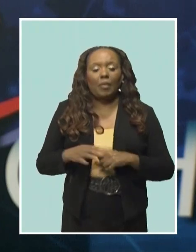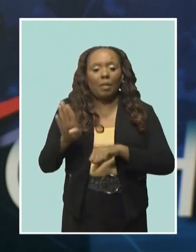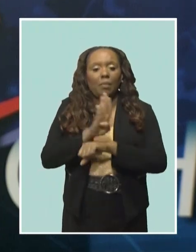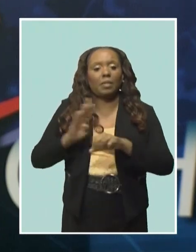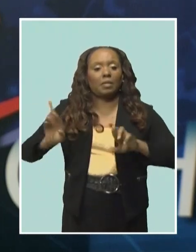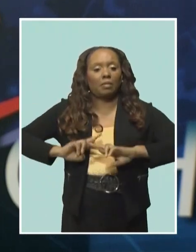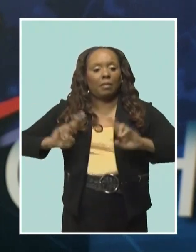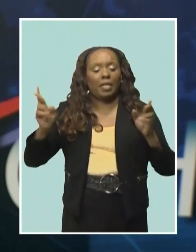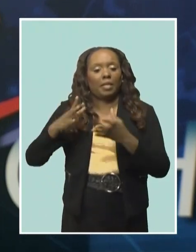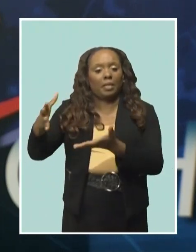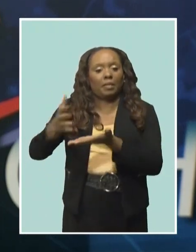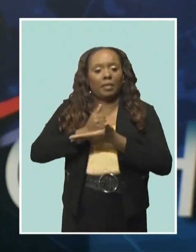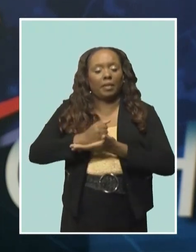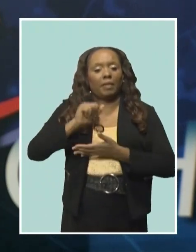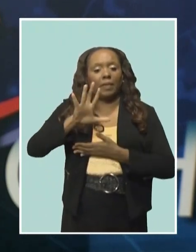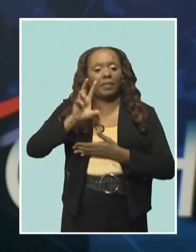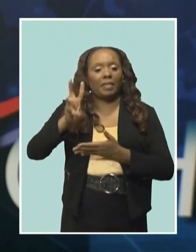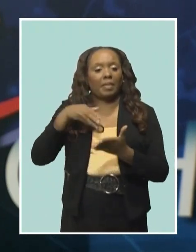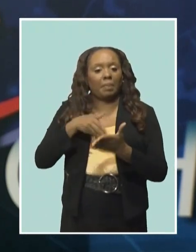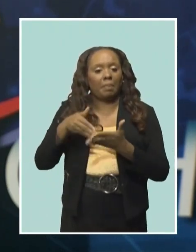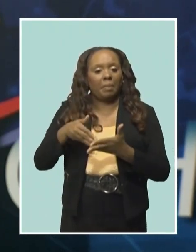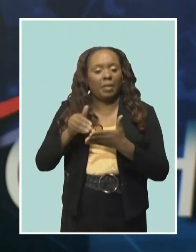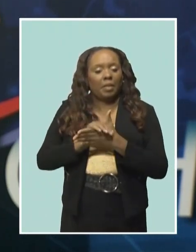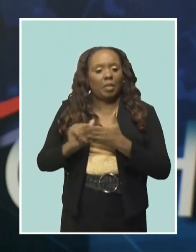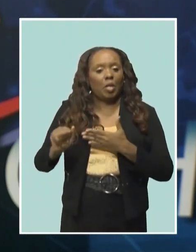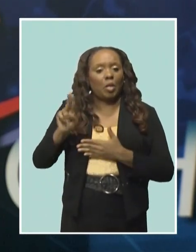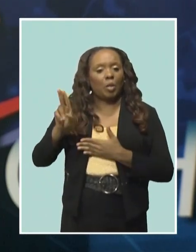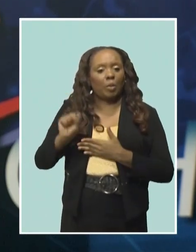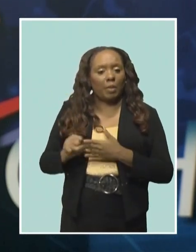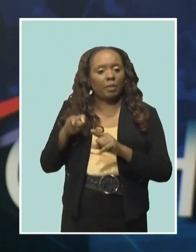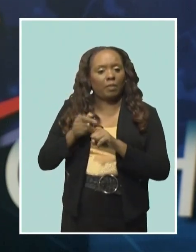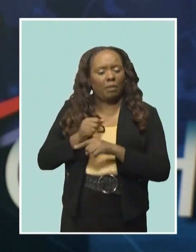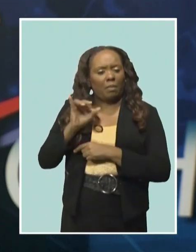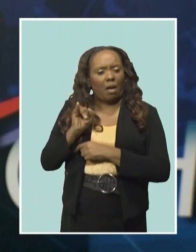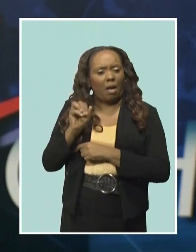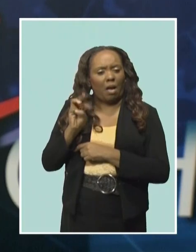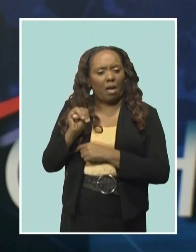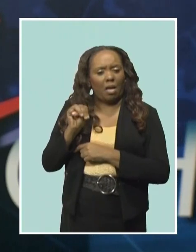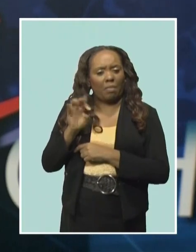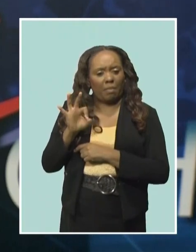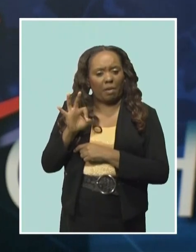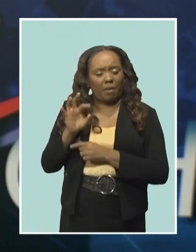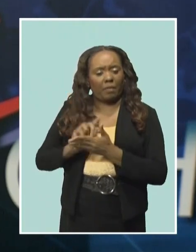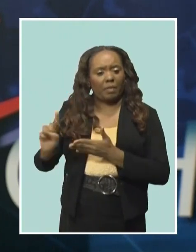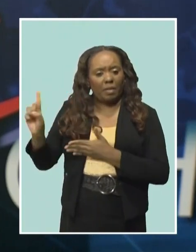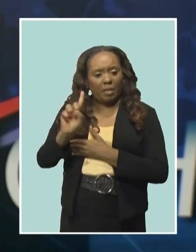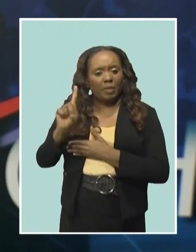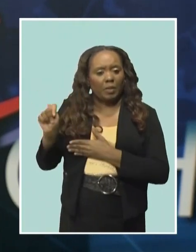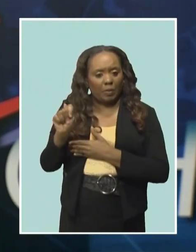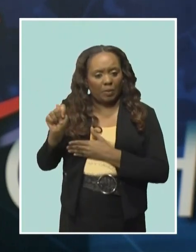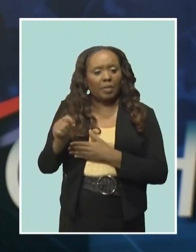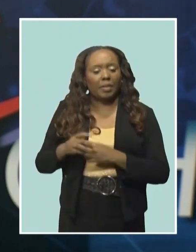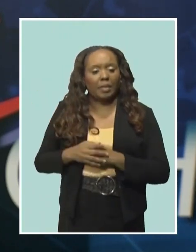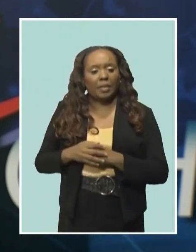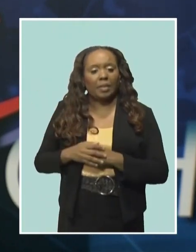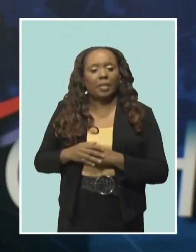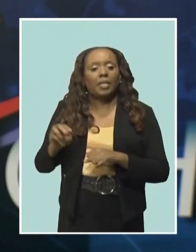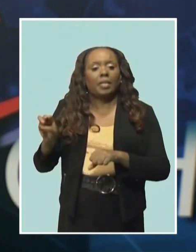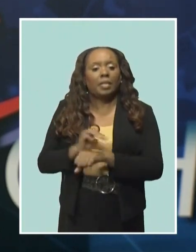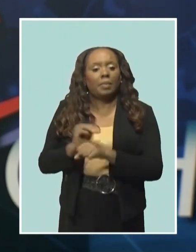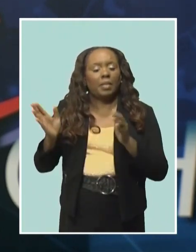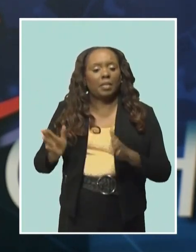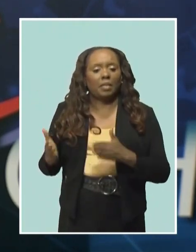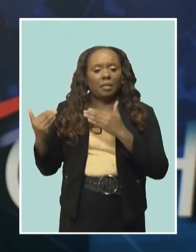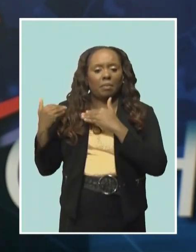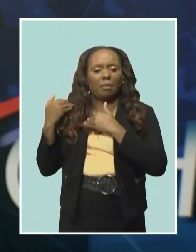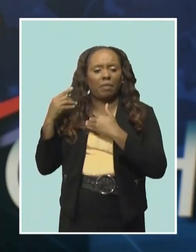Barbados is set to receive a $56 million payout from the International Monetary Fund on Tuesday. This has been confirmed